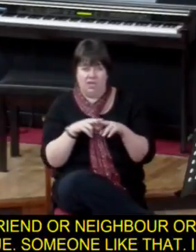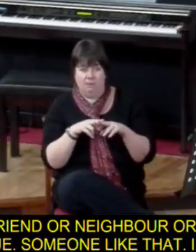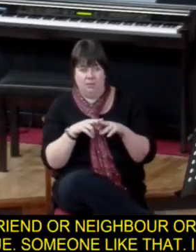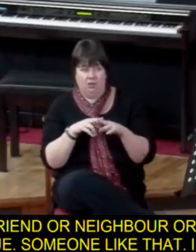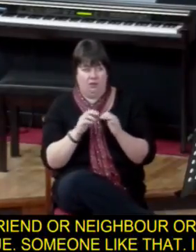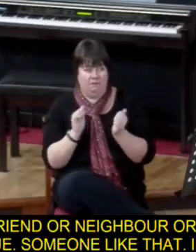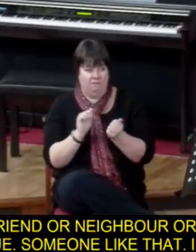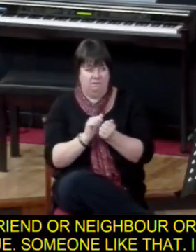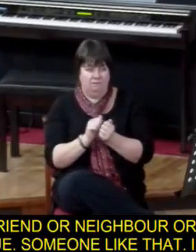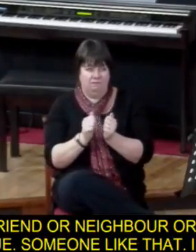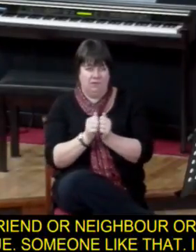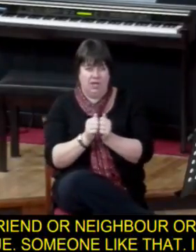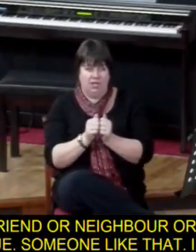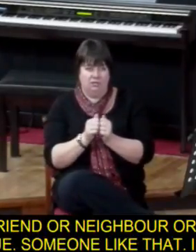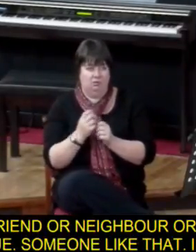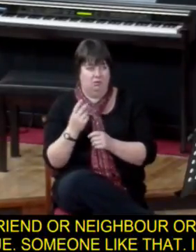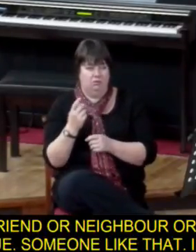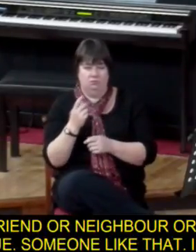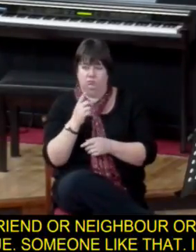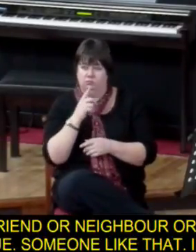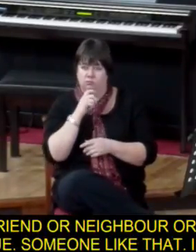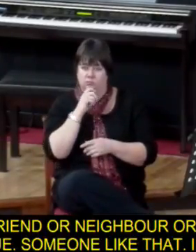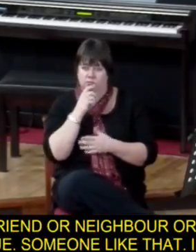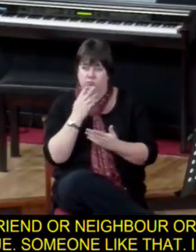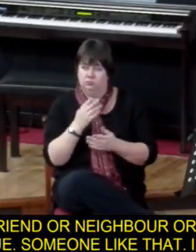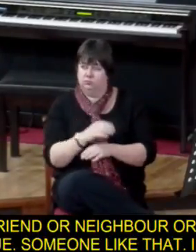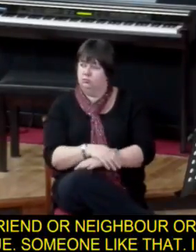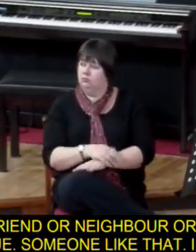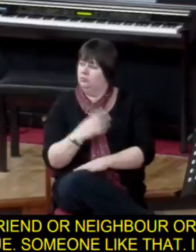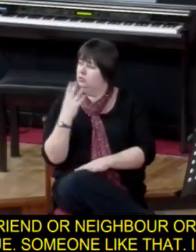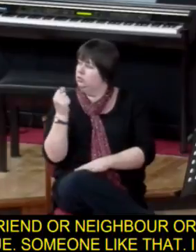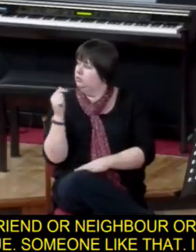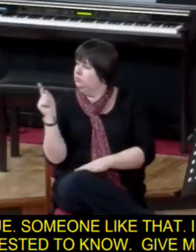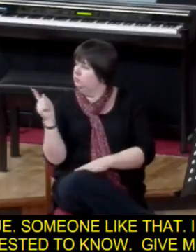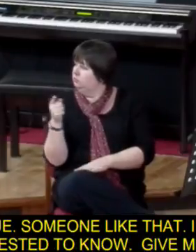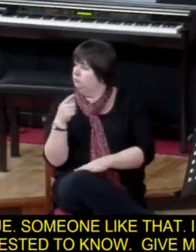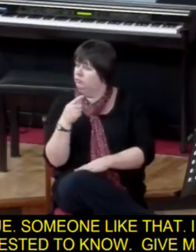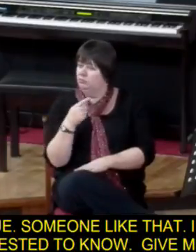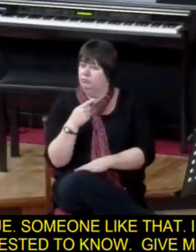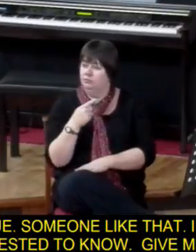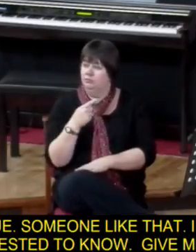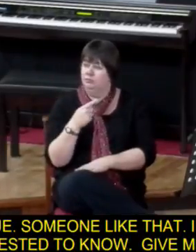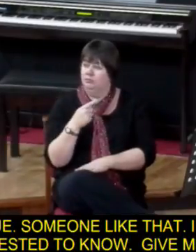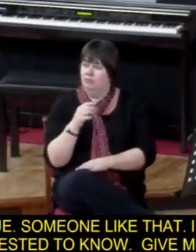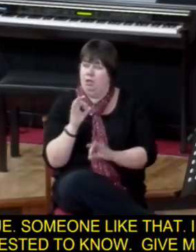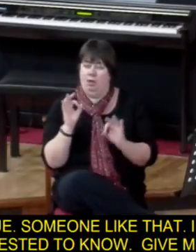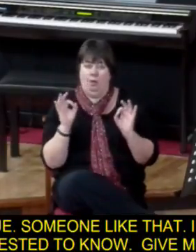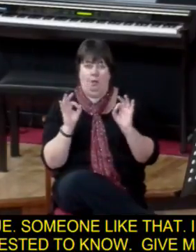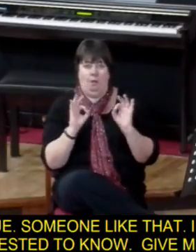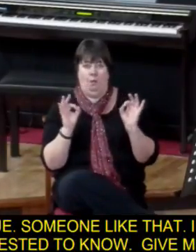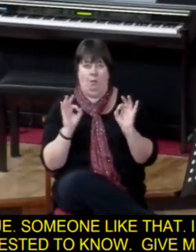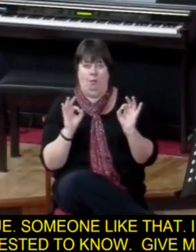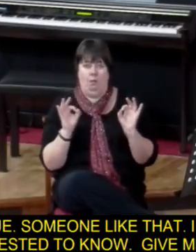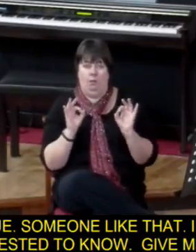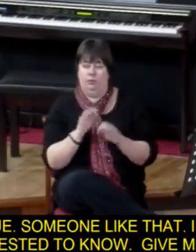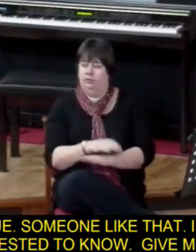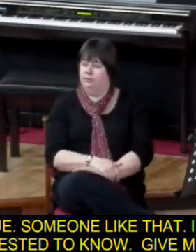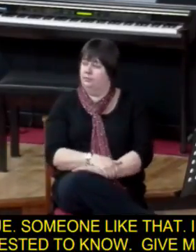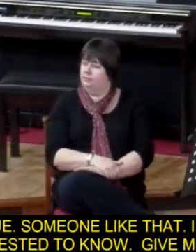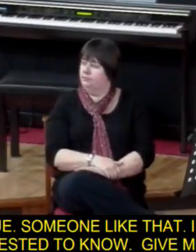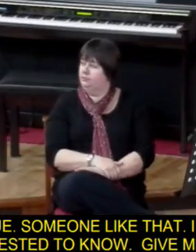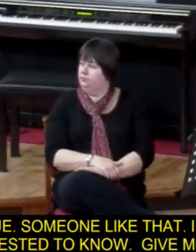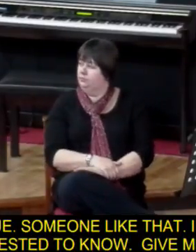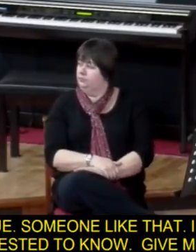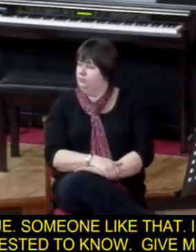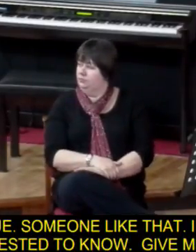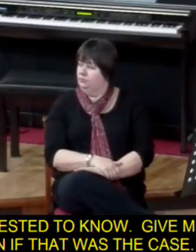or a colleague, somebody like that. Do some folk come into that category? A few. Okay.